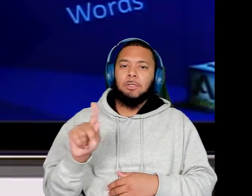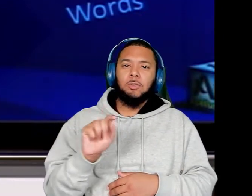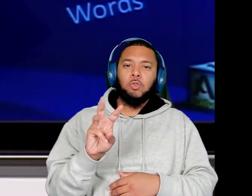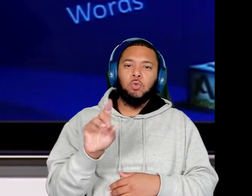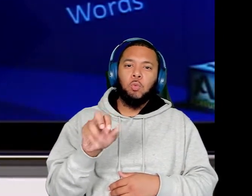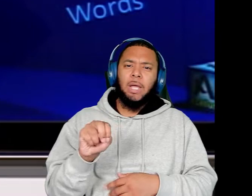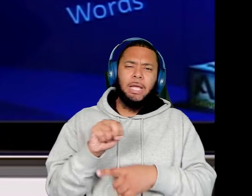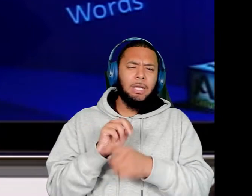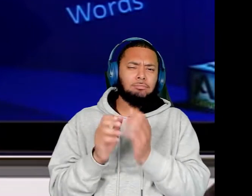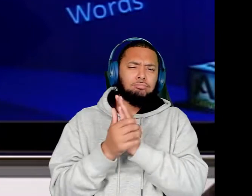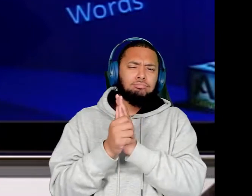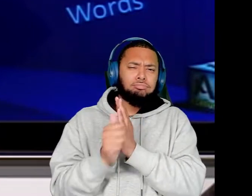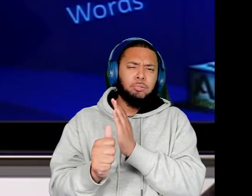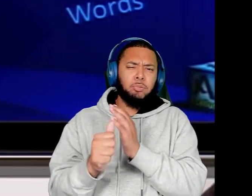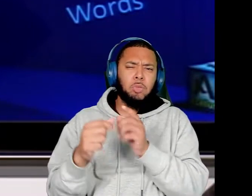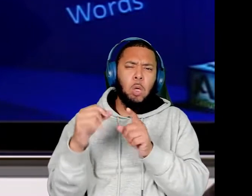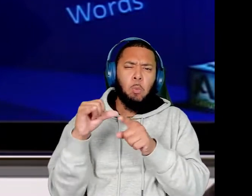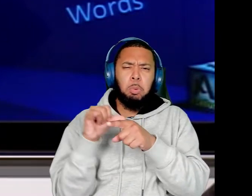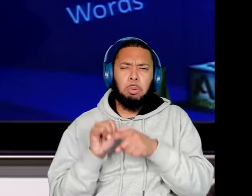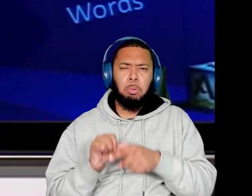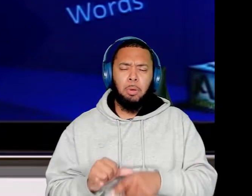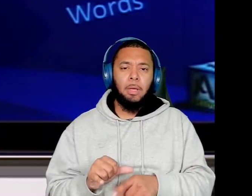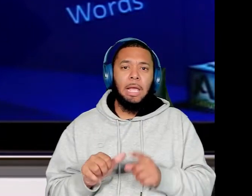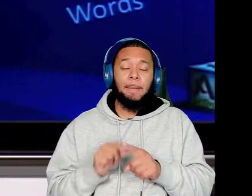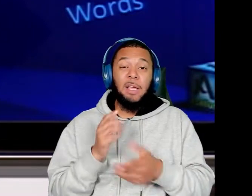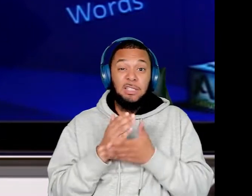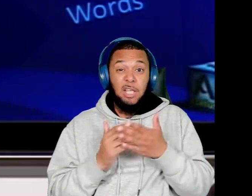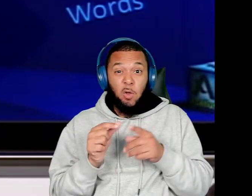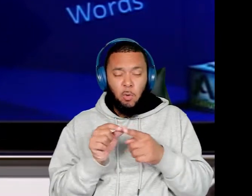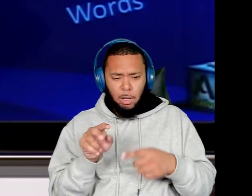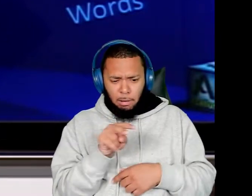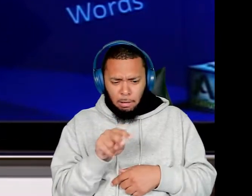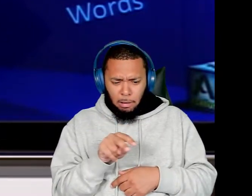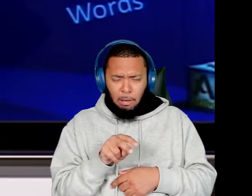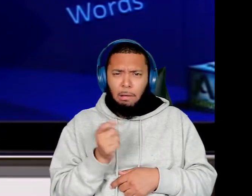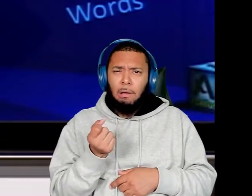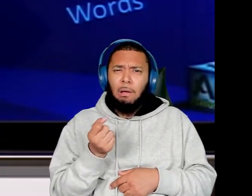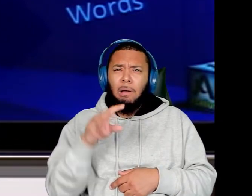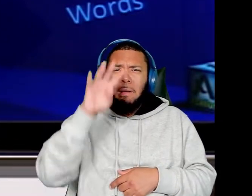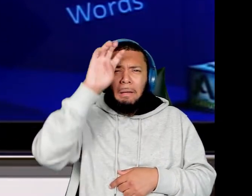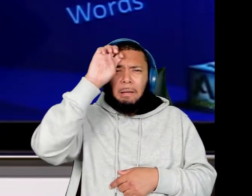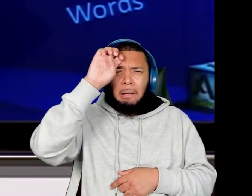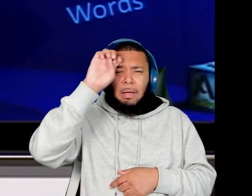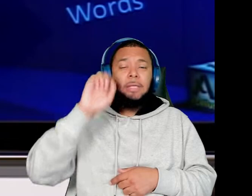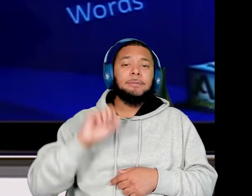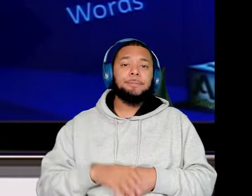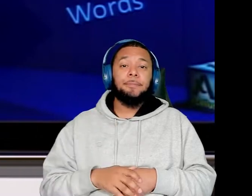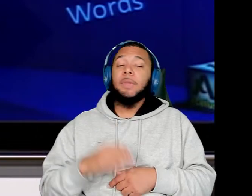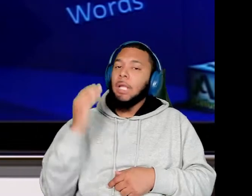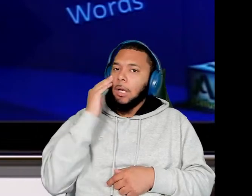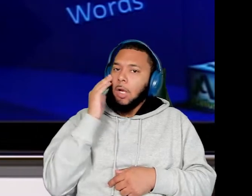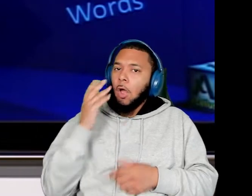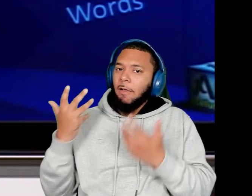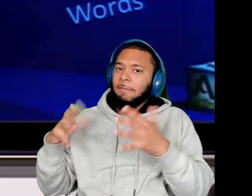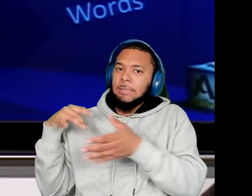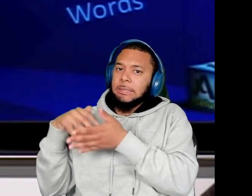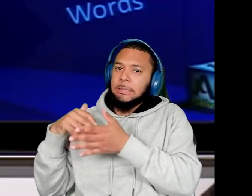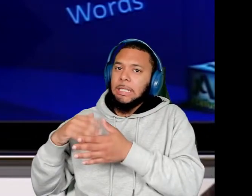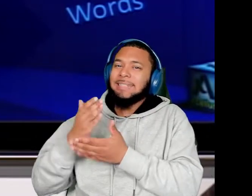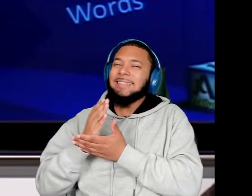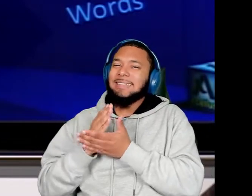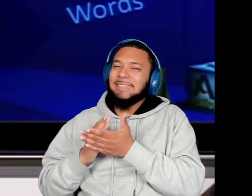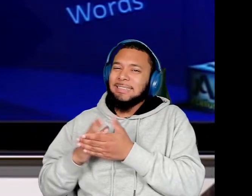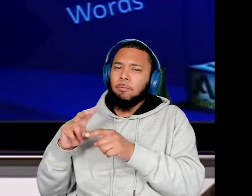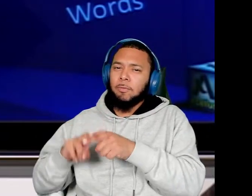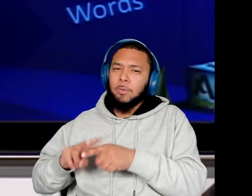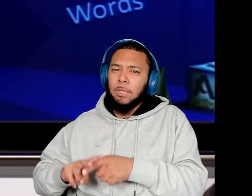words, but some of them are a little unfamiliar to us. Even after the vocabulary that we've already worked on, there are still probably a few